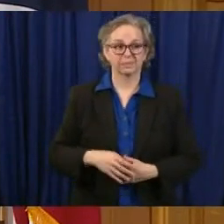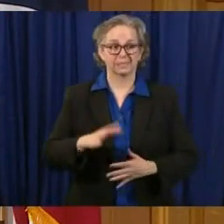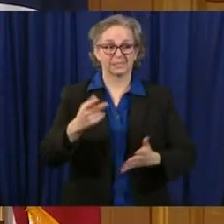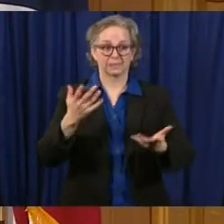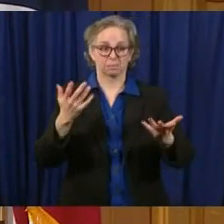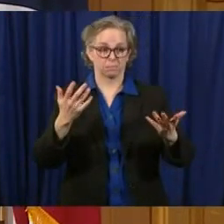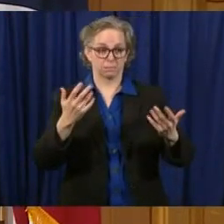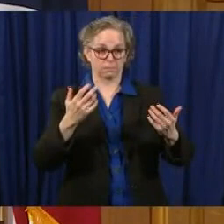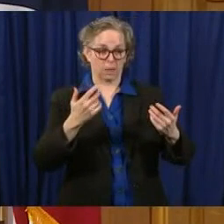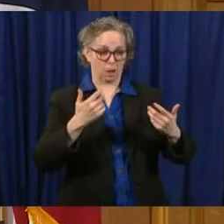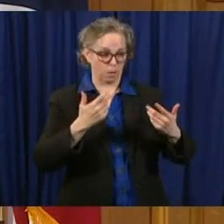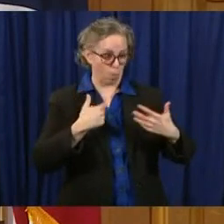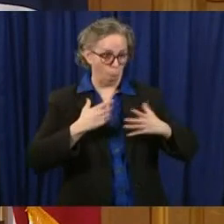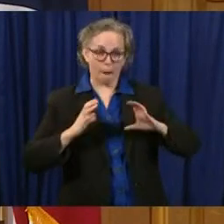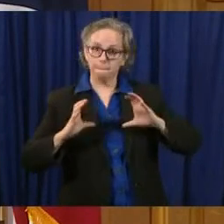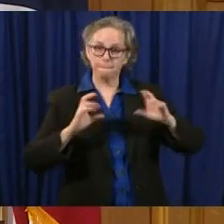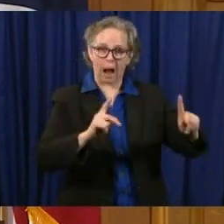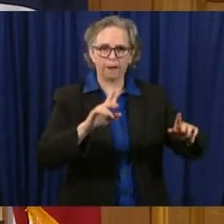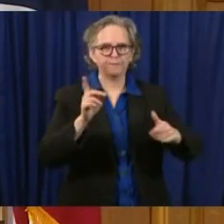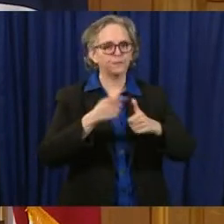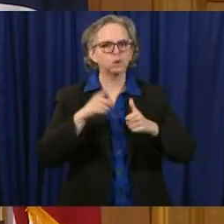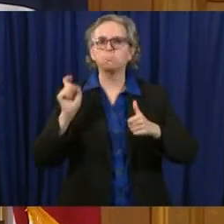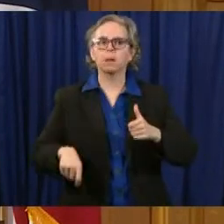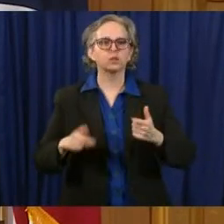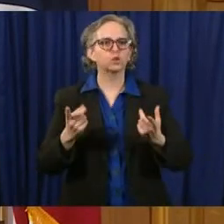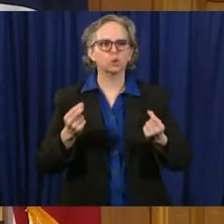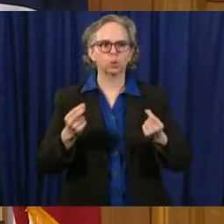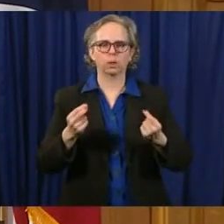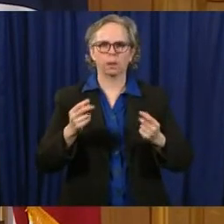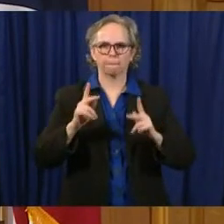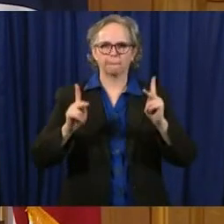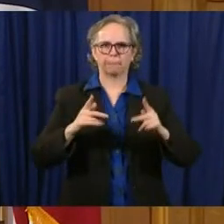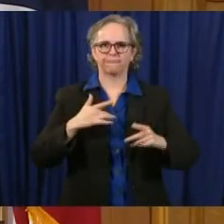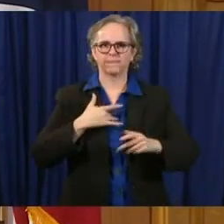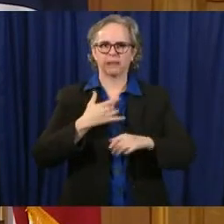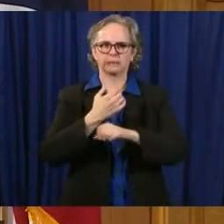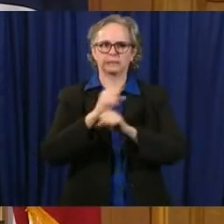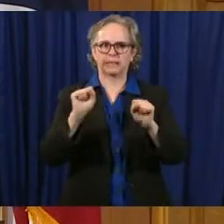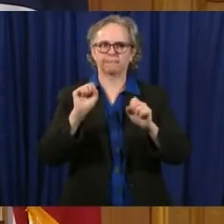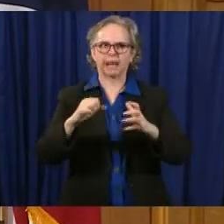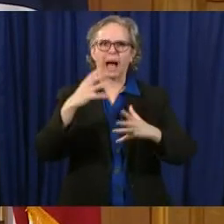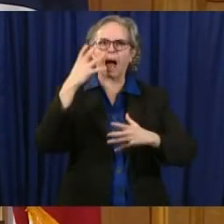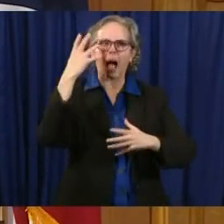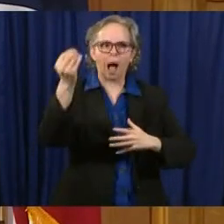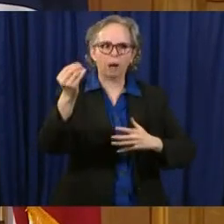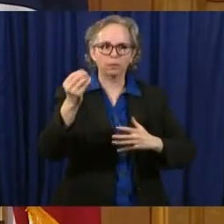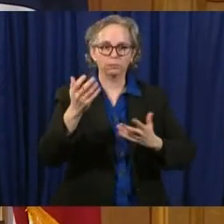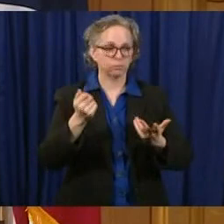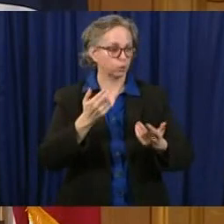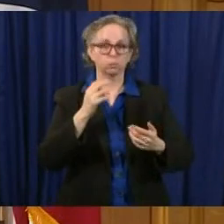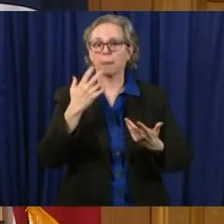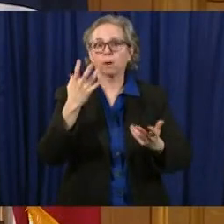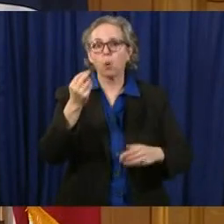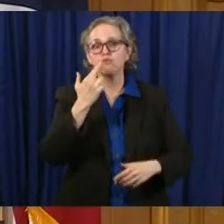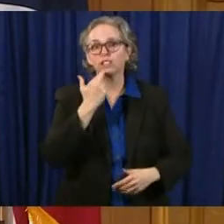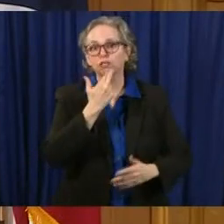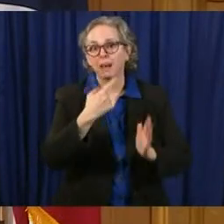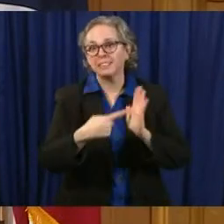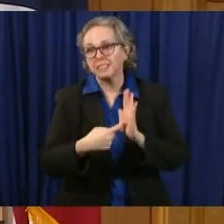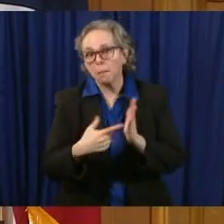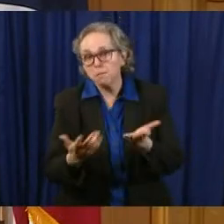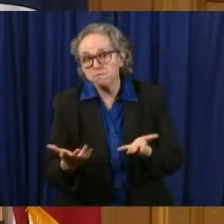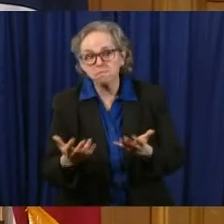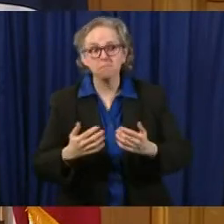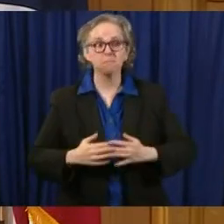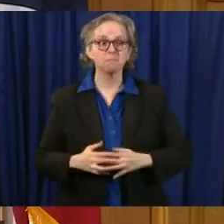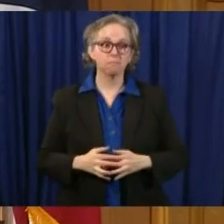confidence that they can go out to a restaurant, for example. So whether whatever rule I put in place or is put in place